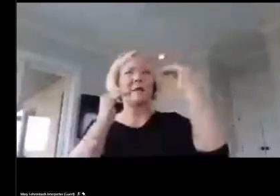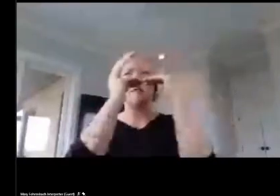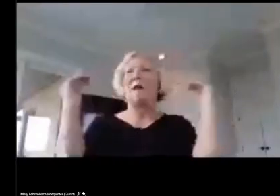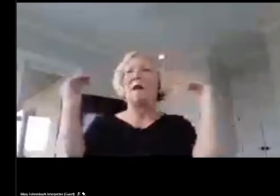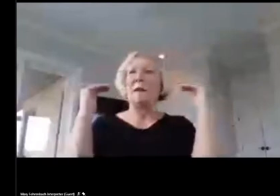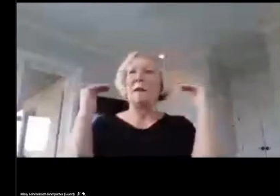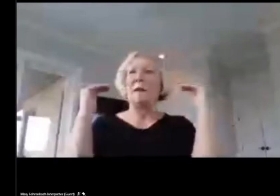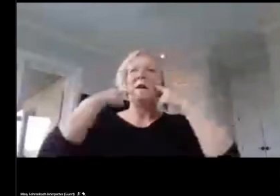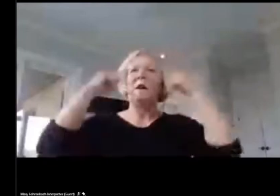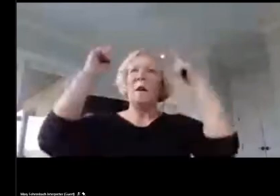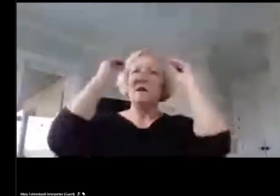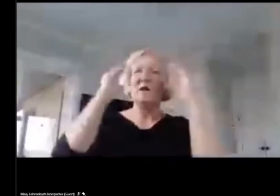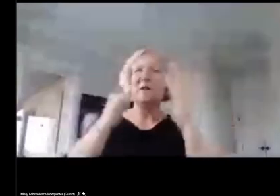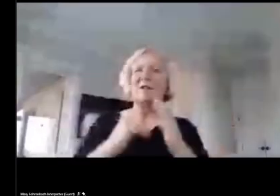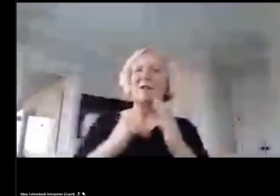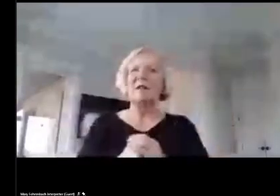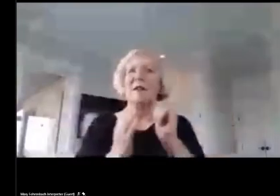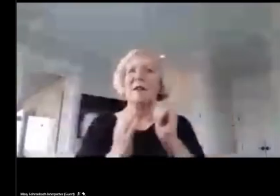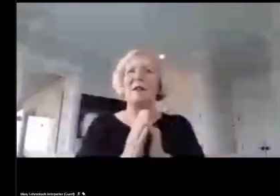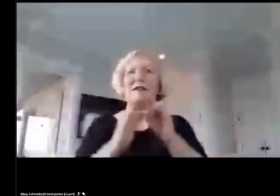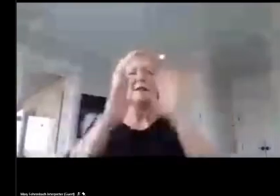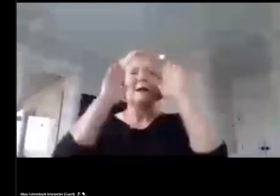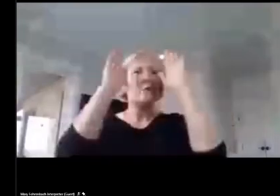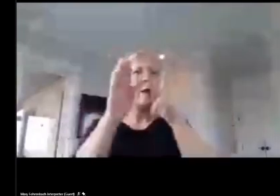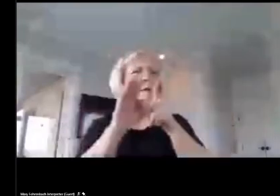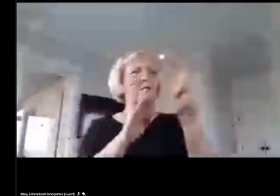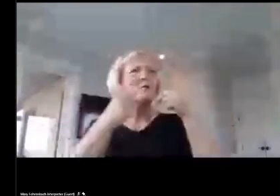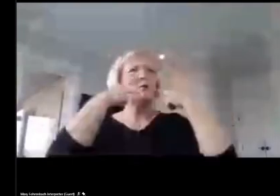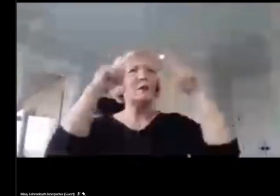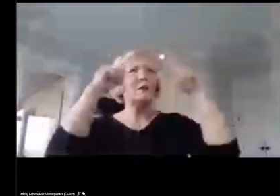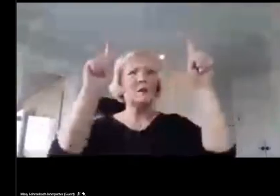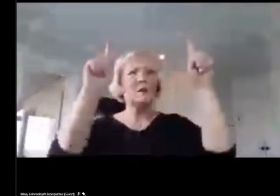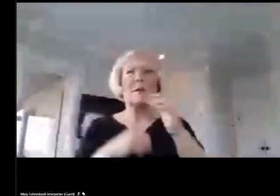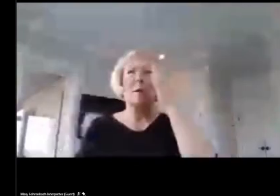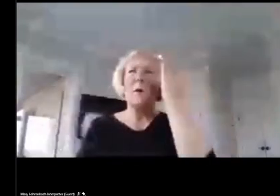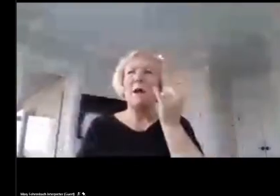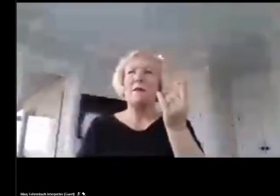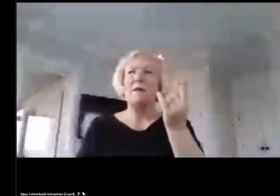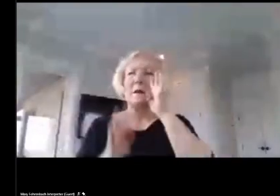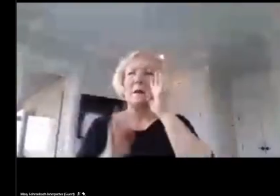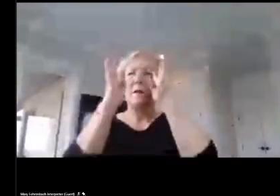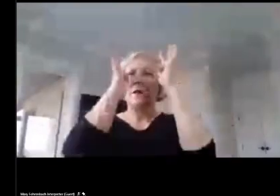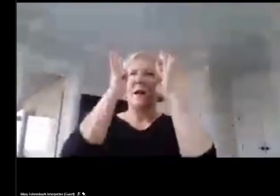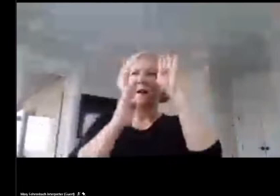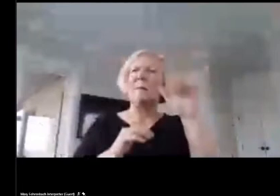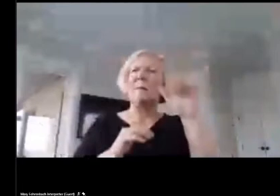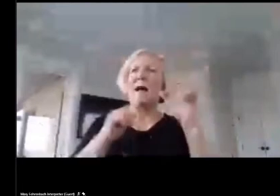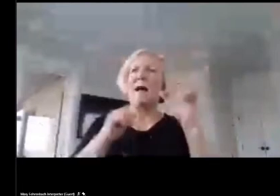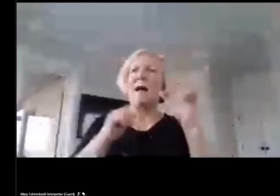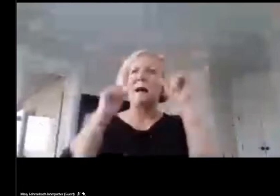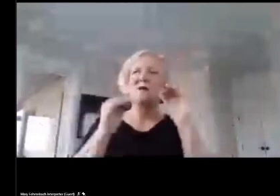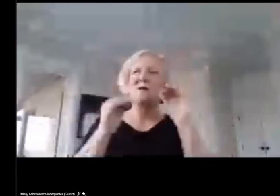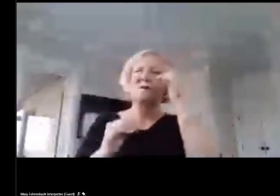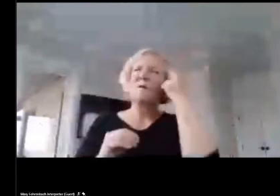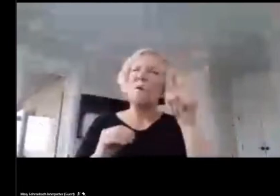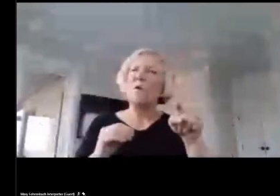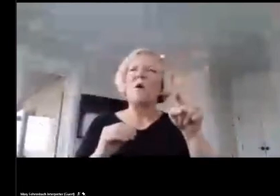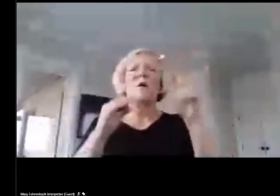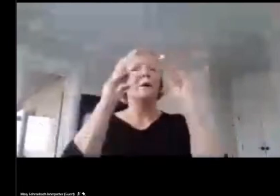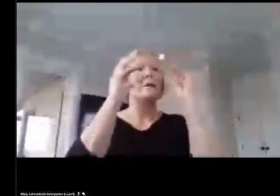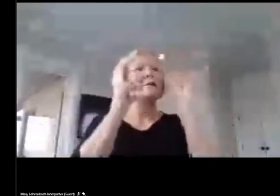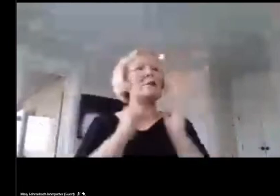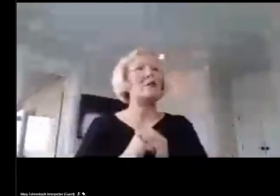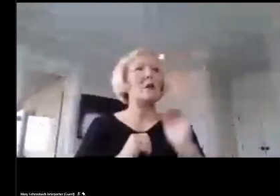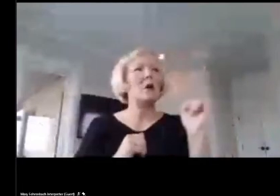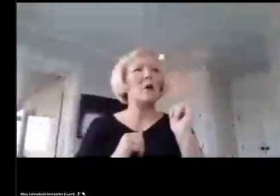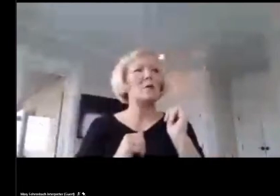This is a great professional achievement because it has been created by teachers, for teachers, and it's also based